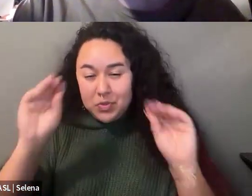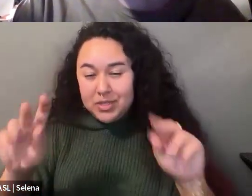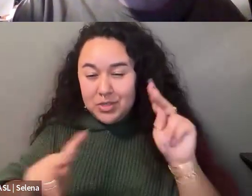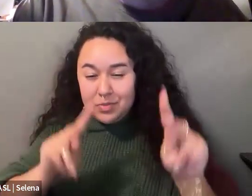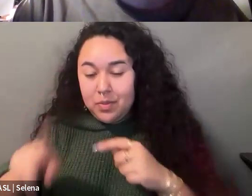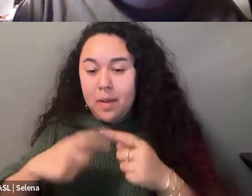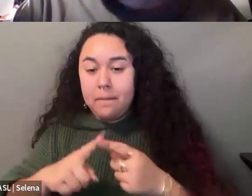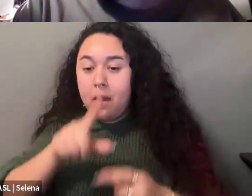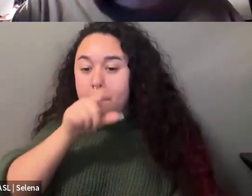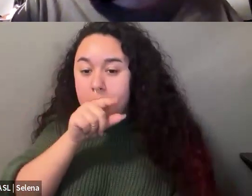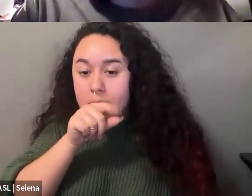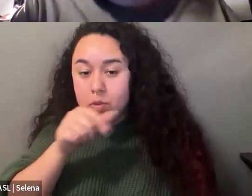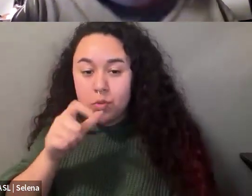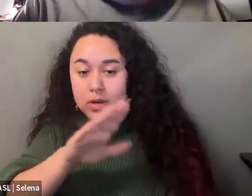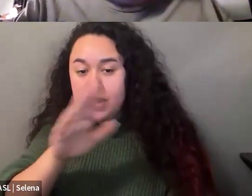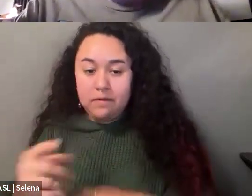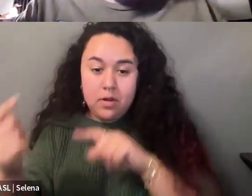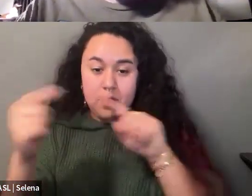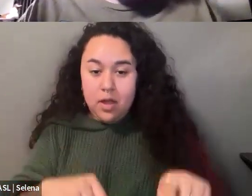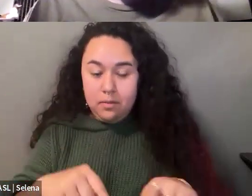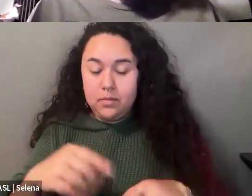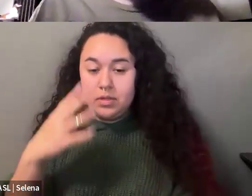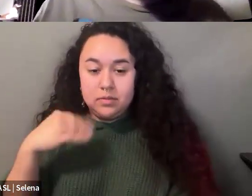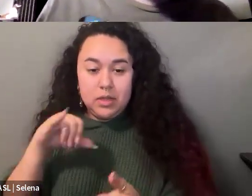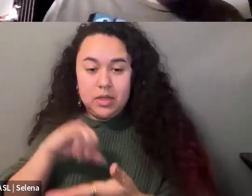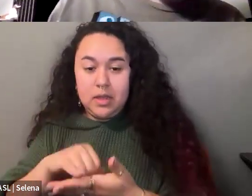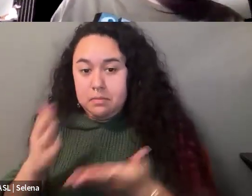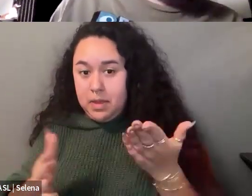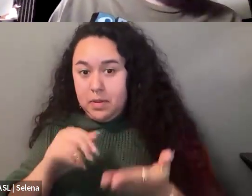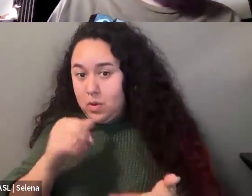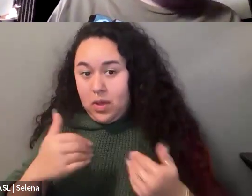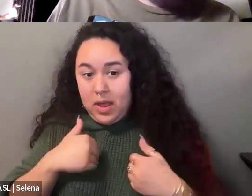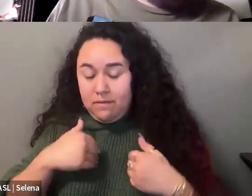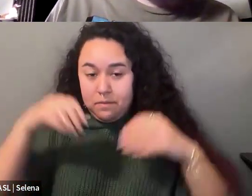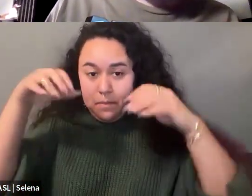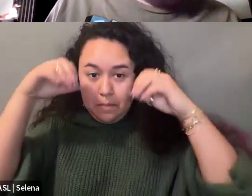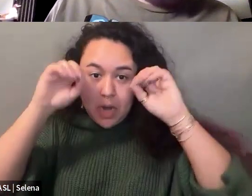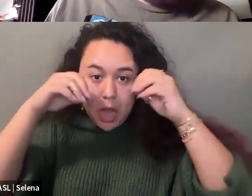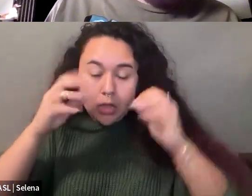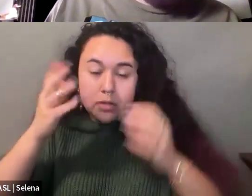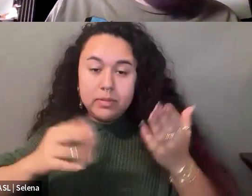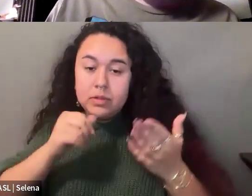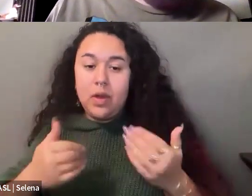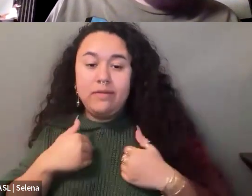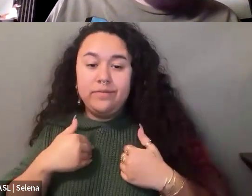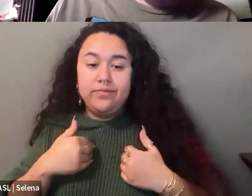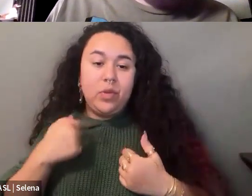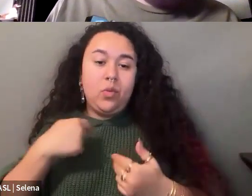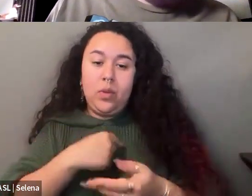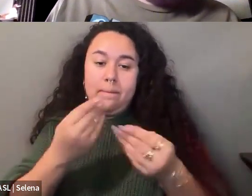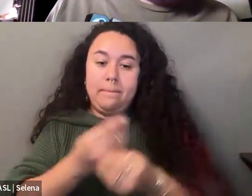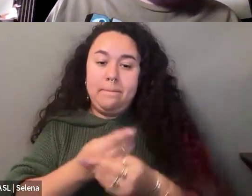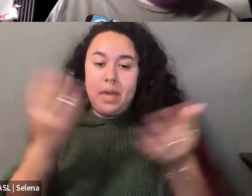people about birds who've never come out and, may not even have binoculars. We pass them